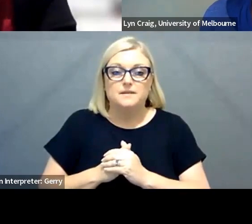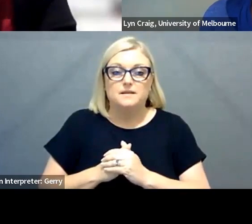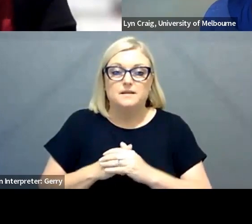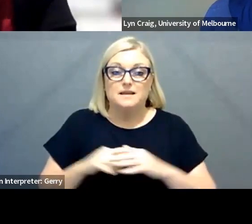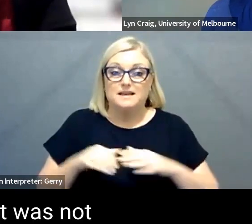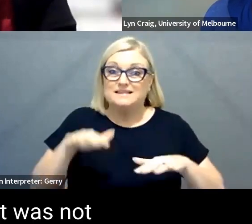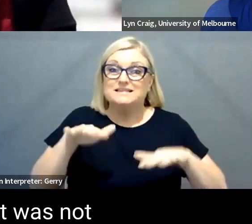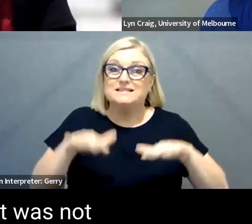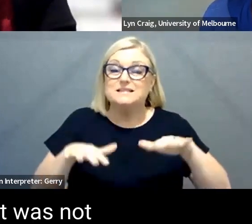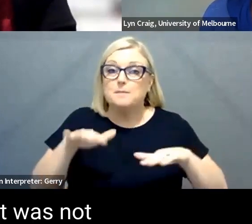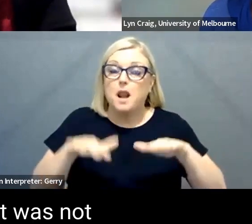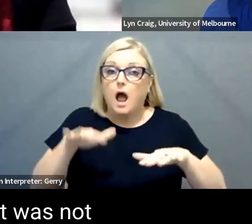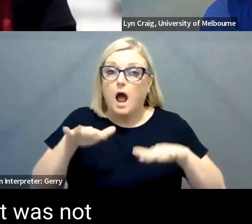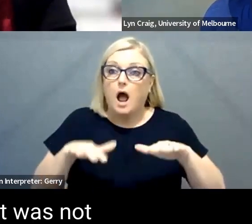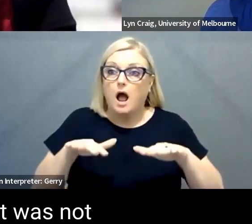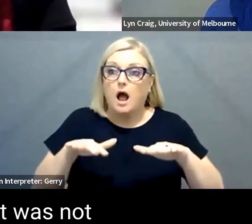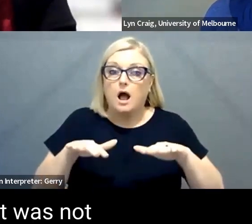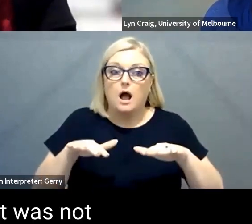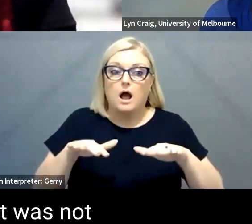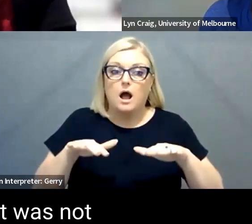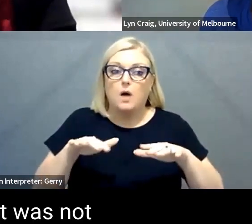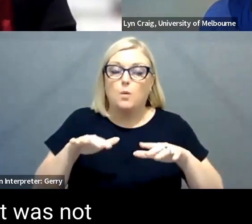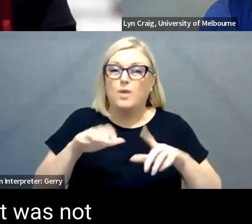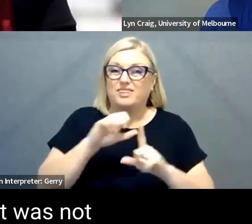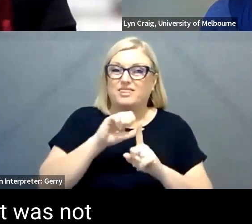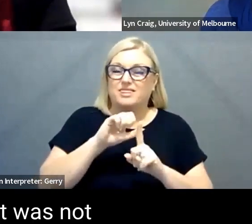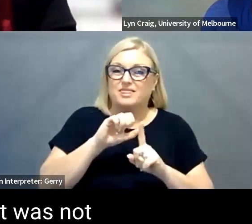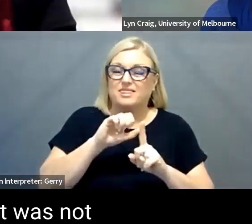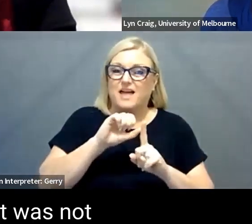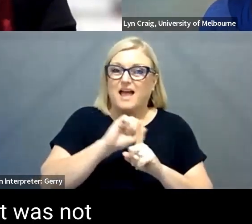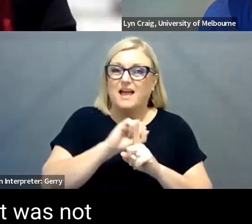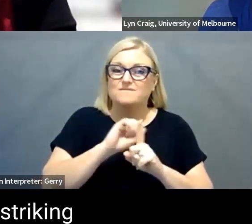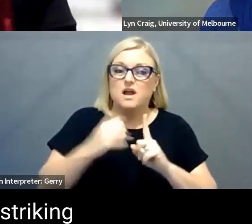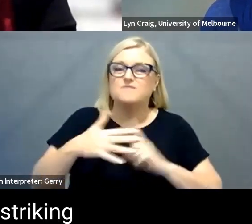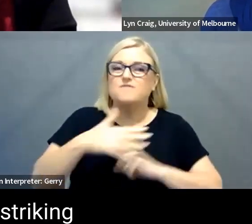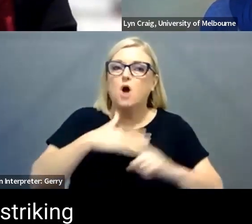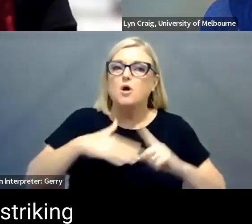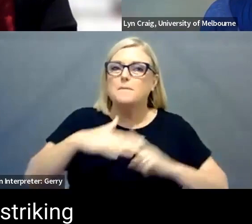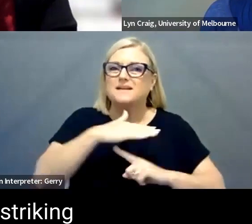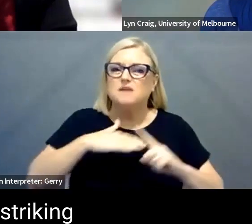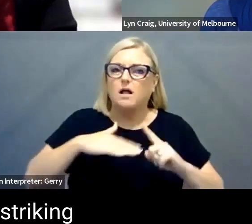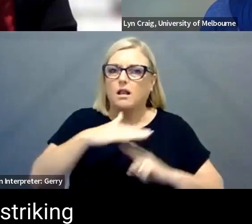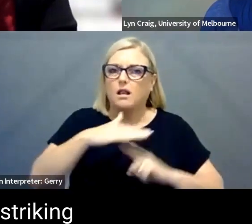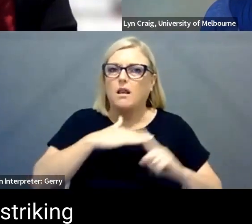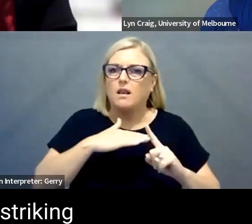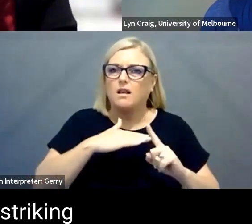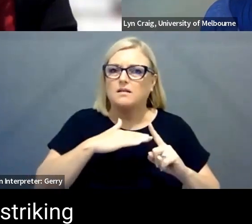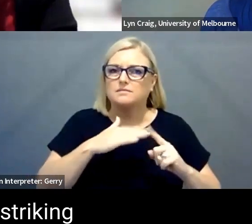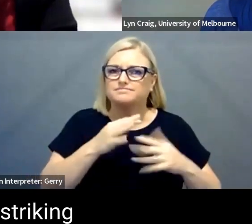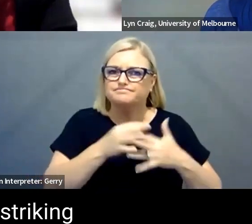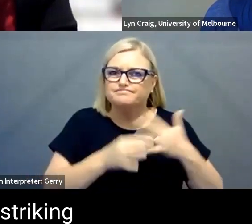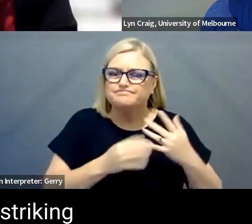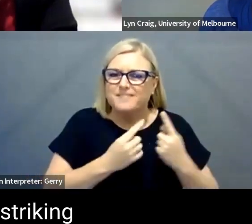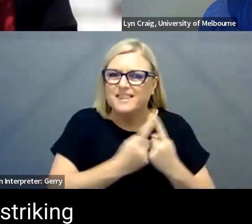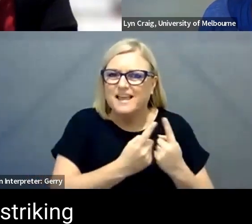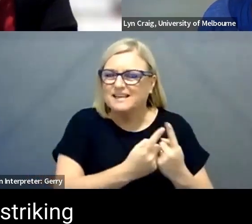environmental depredation. It's a cost that was not factored in and so ignored. And what's striking about